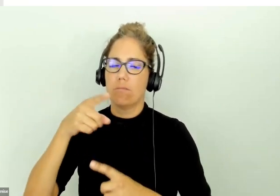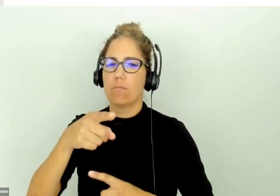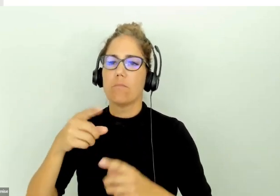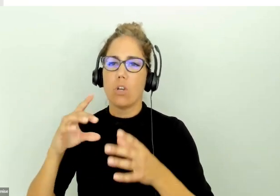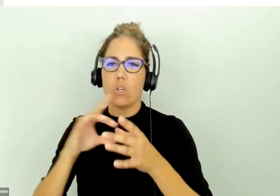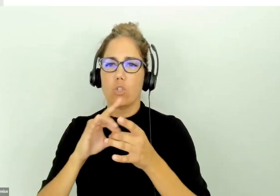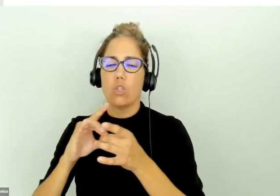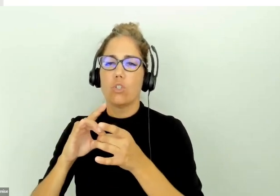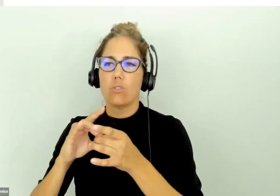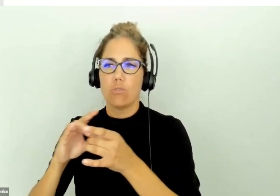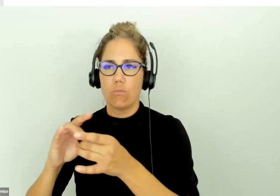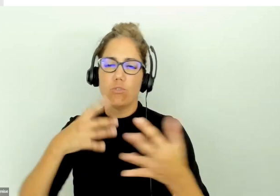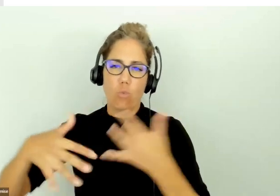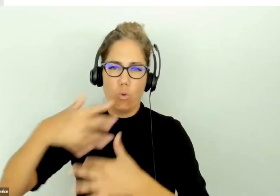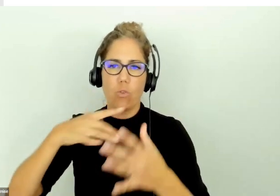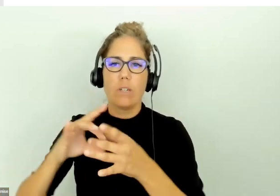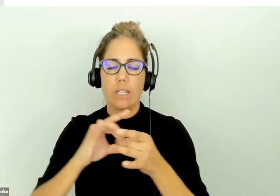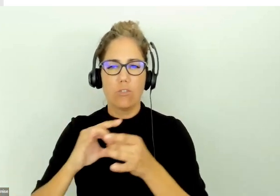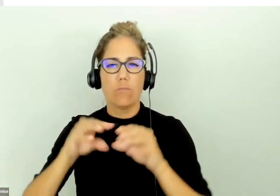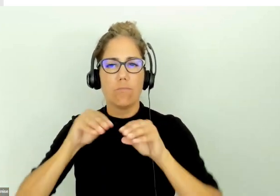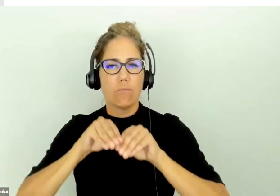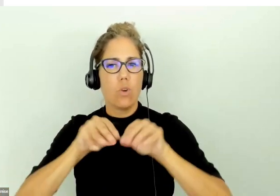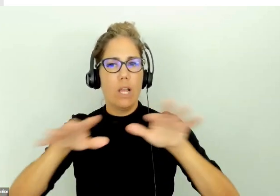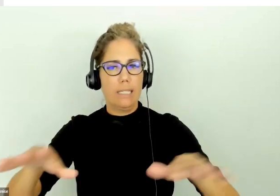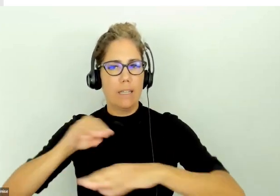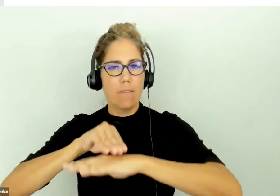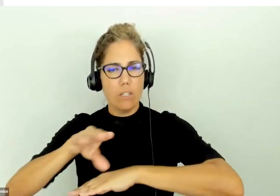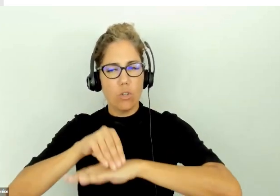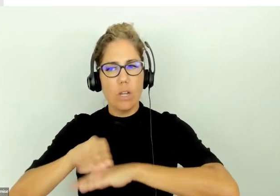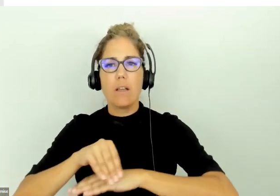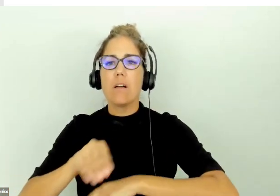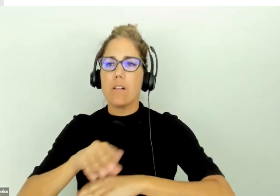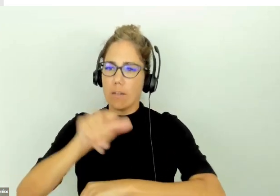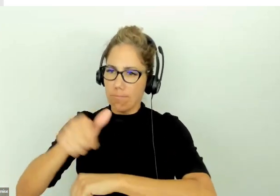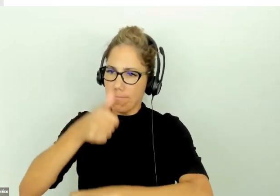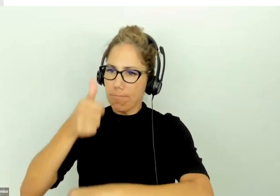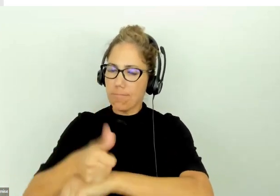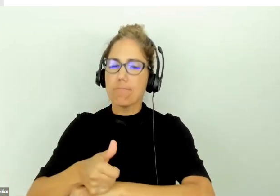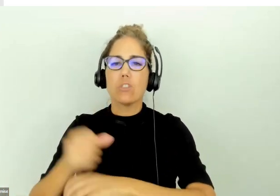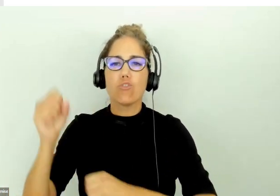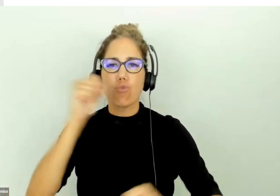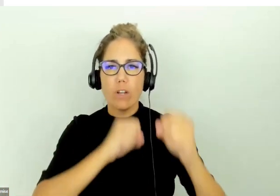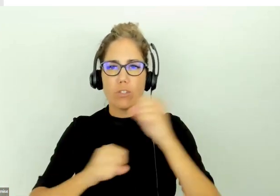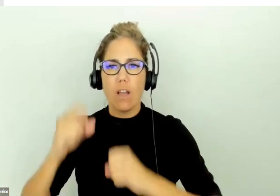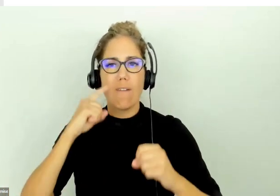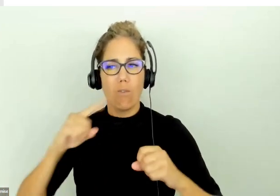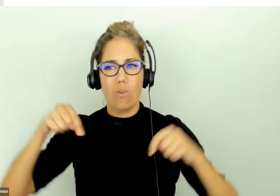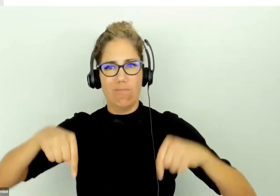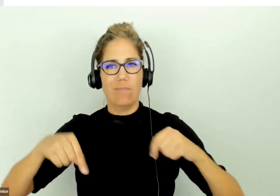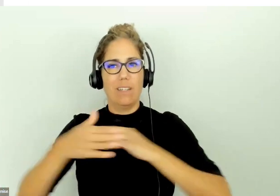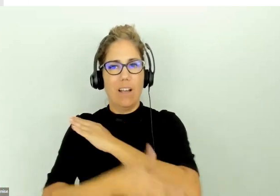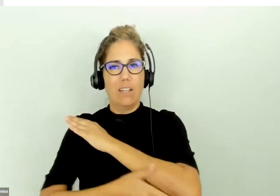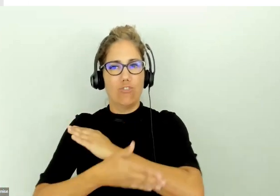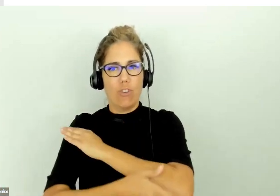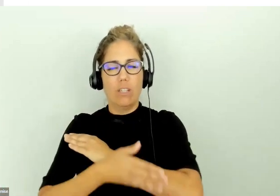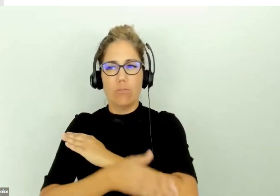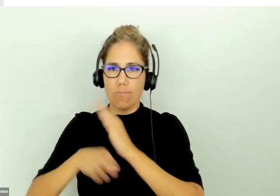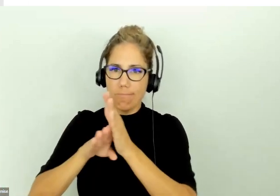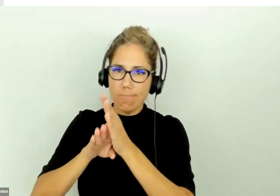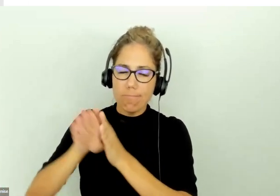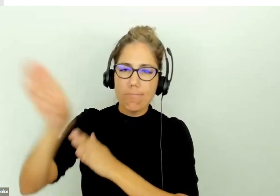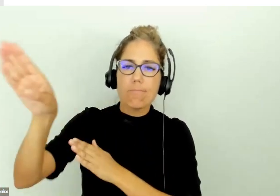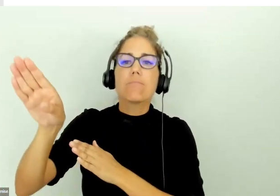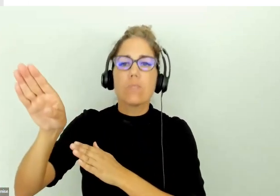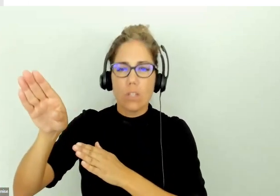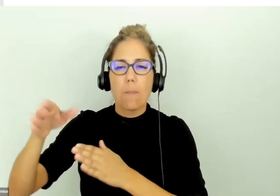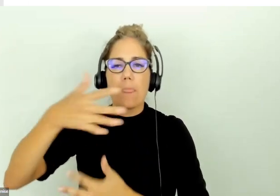an advisory that has laid out a strategy for our country to advance social connection. But we also have